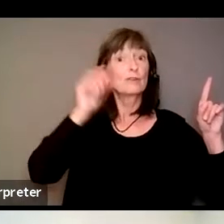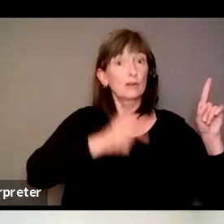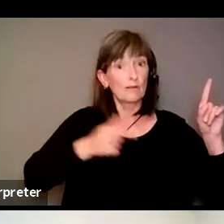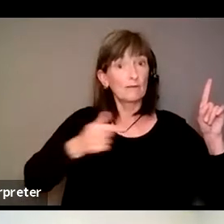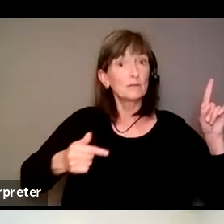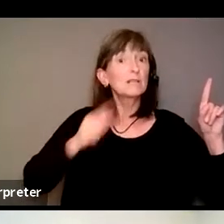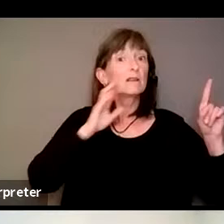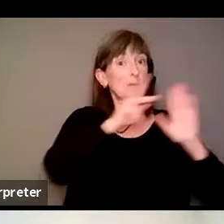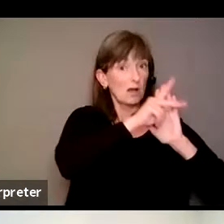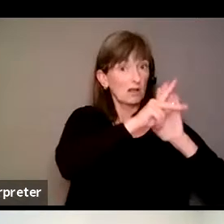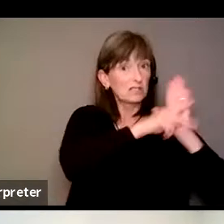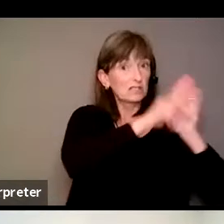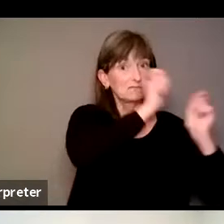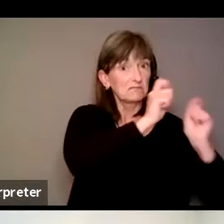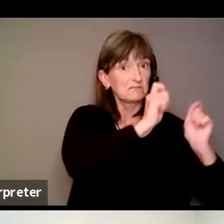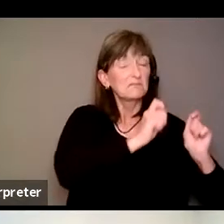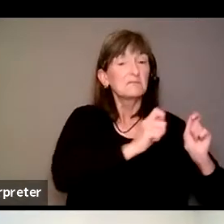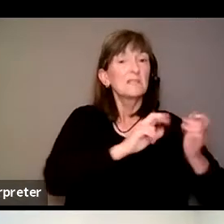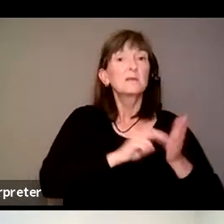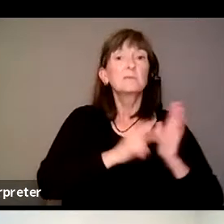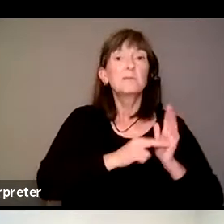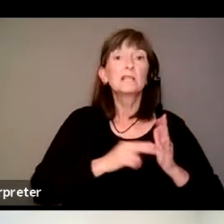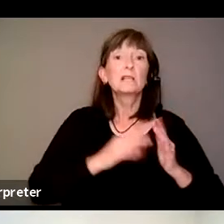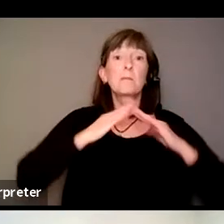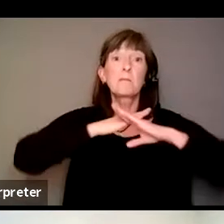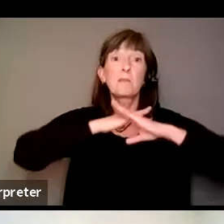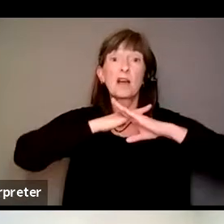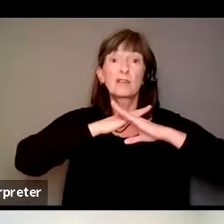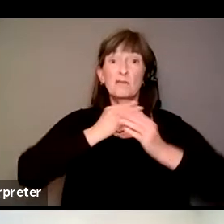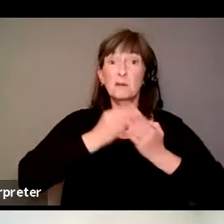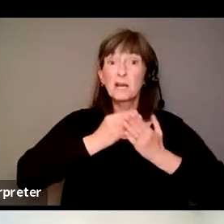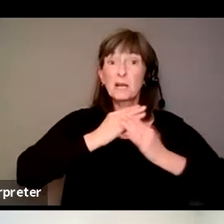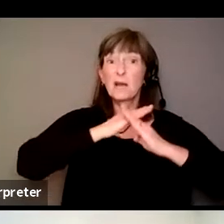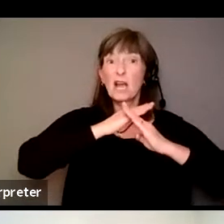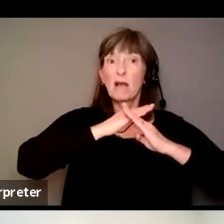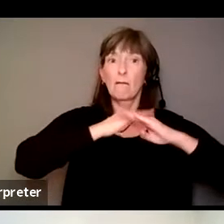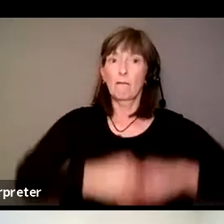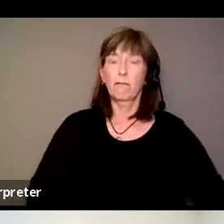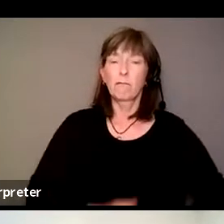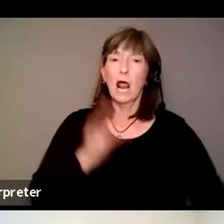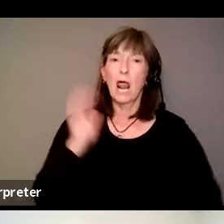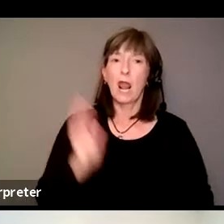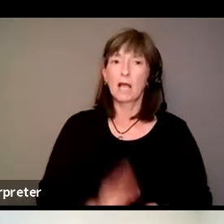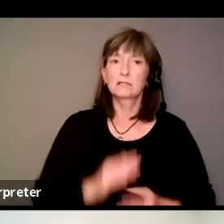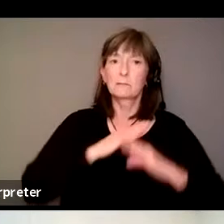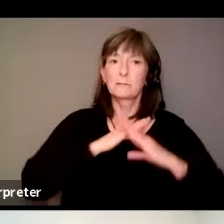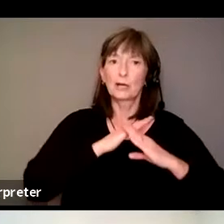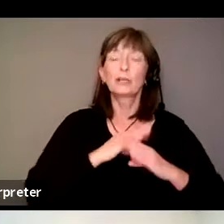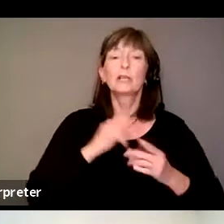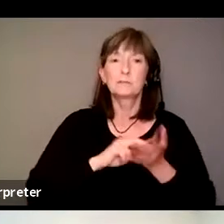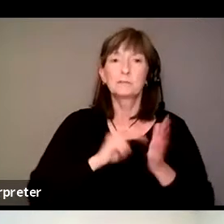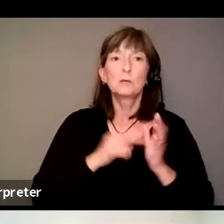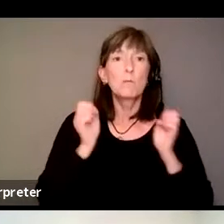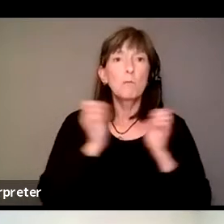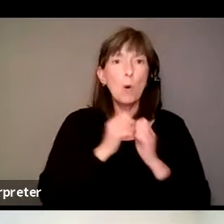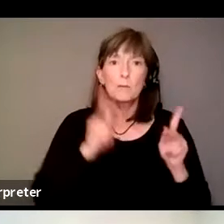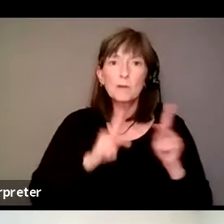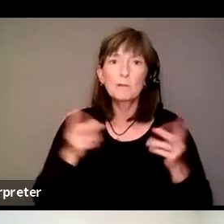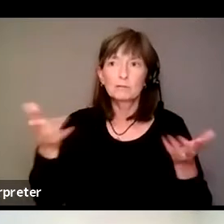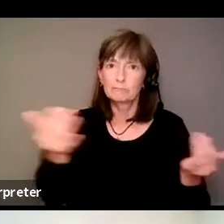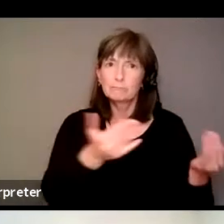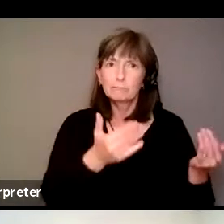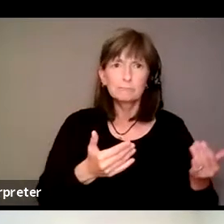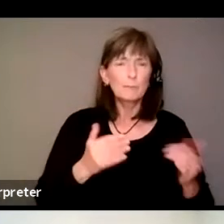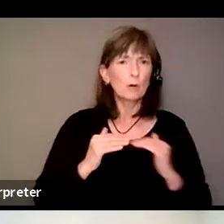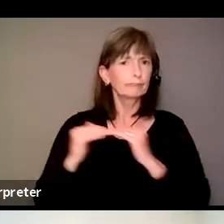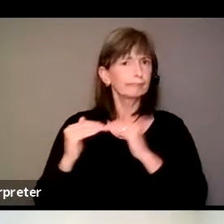you know, it takes down those barriers to allow more good people to come forward and keeping that conversation going. But